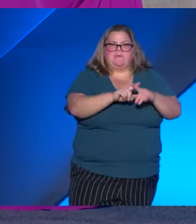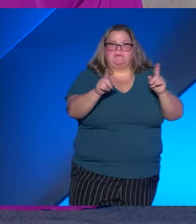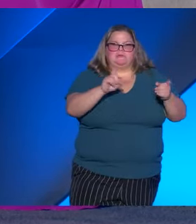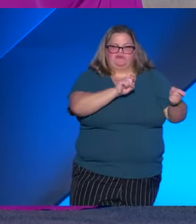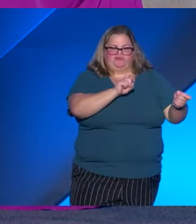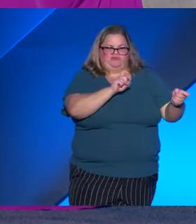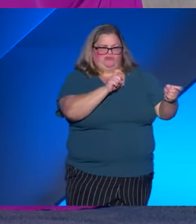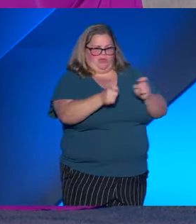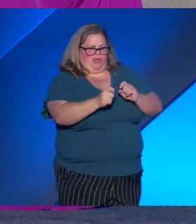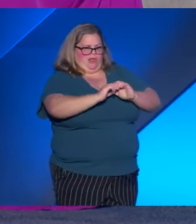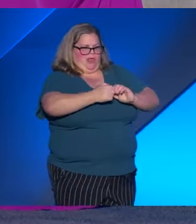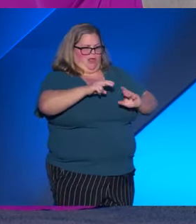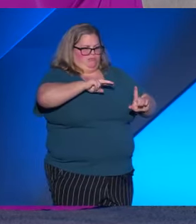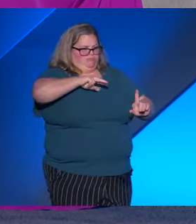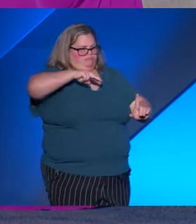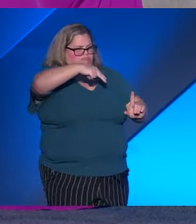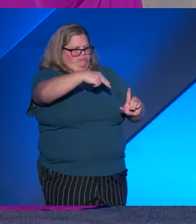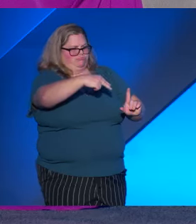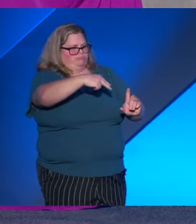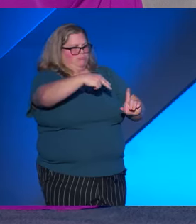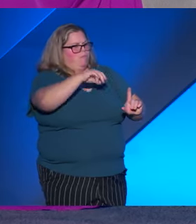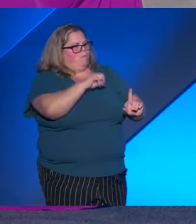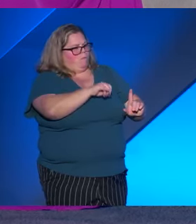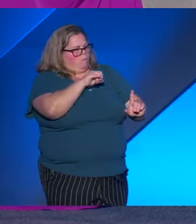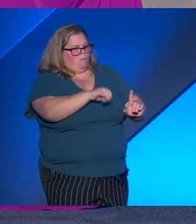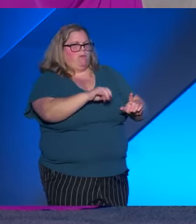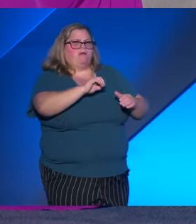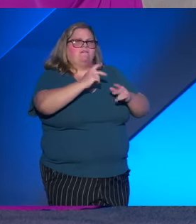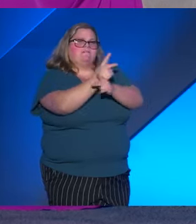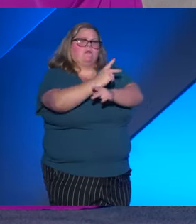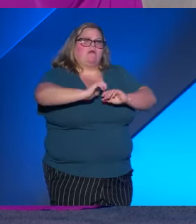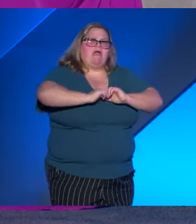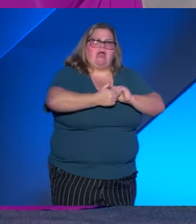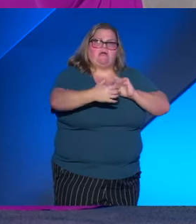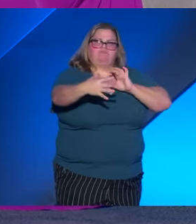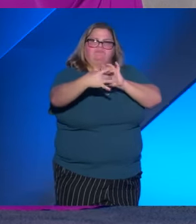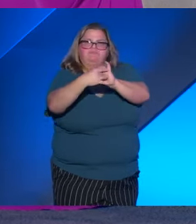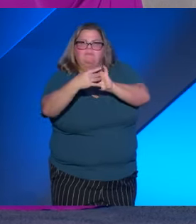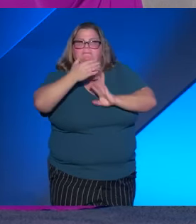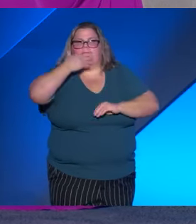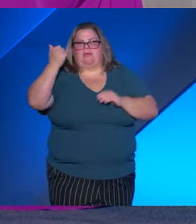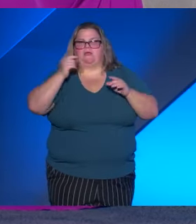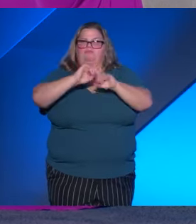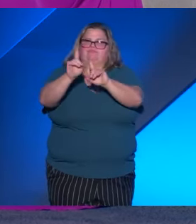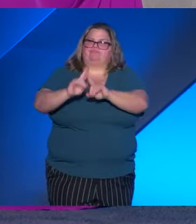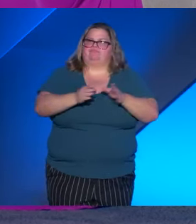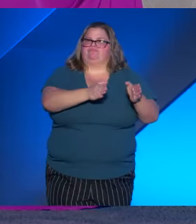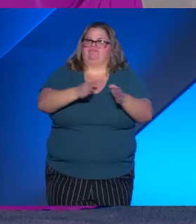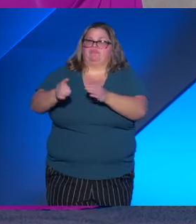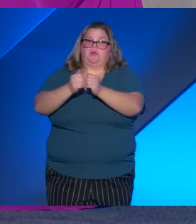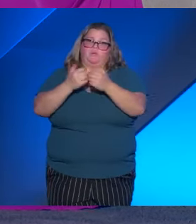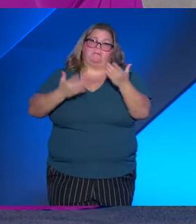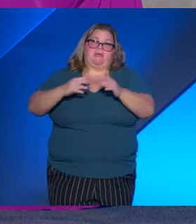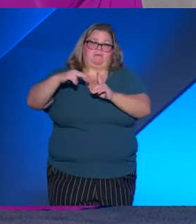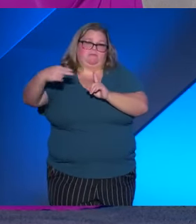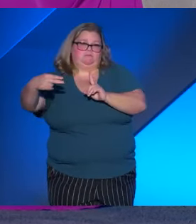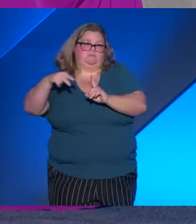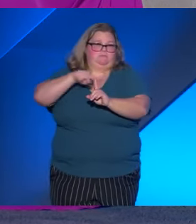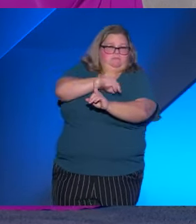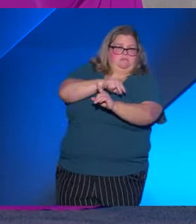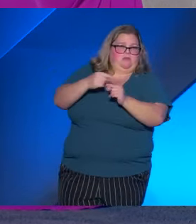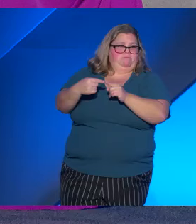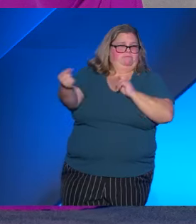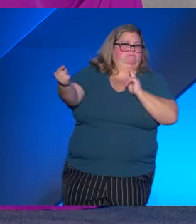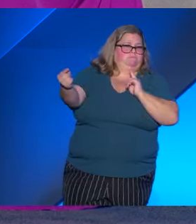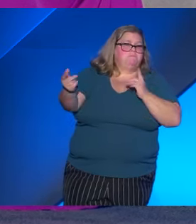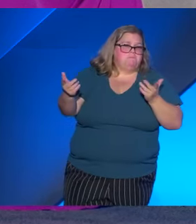it, we're thinking about strategies to connect with people differently, right? With opposing viewpoint, maybe. Yeah, exactly.